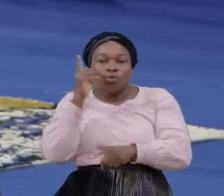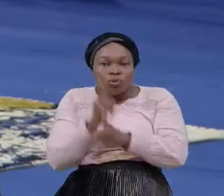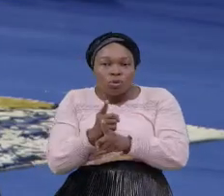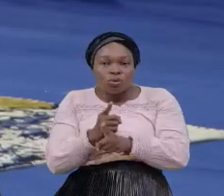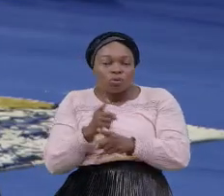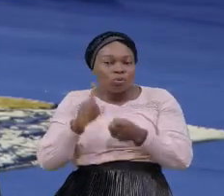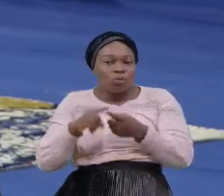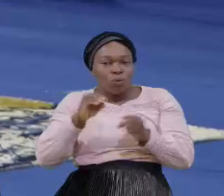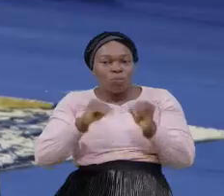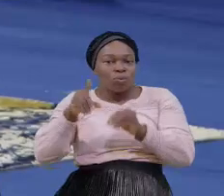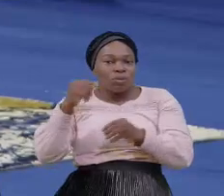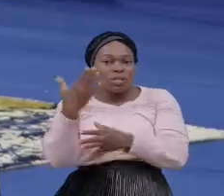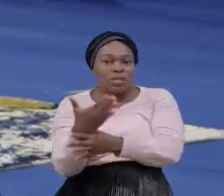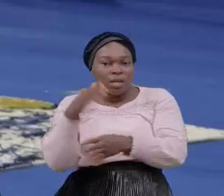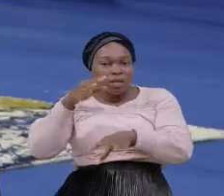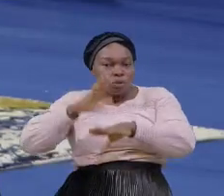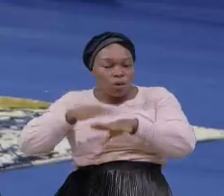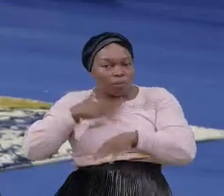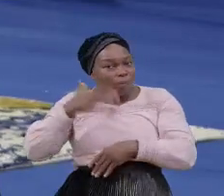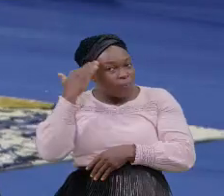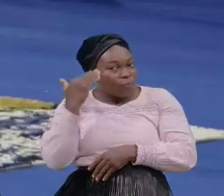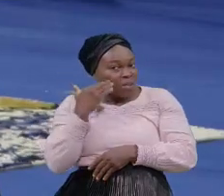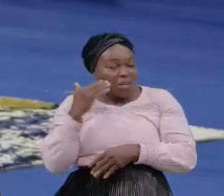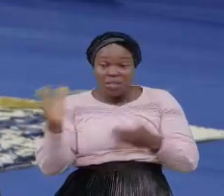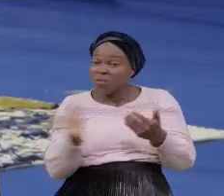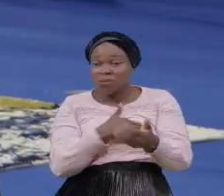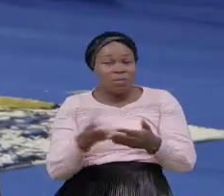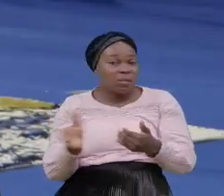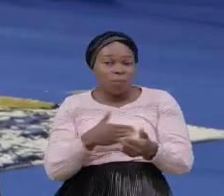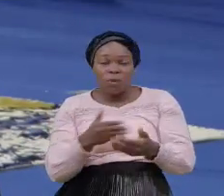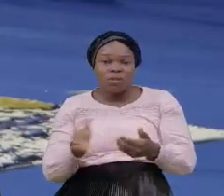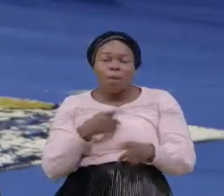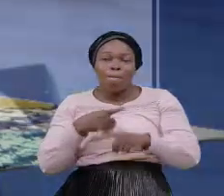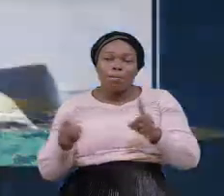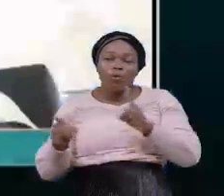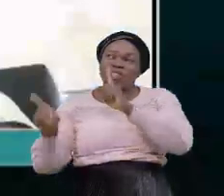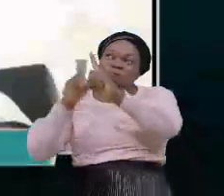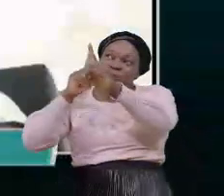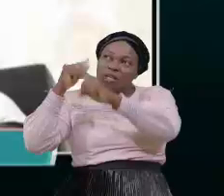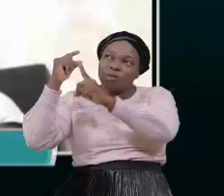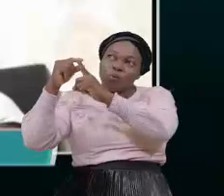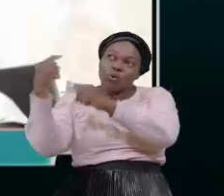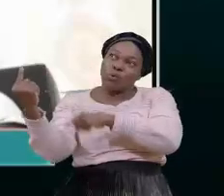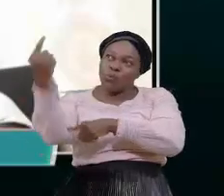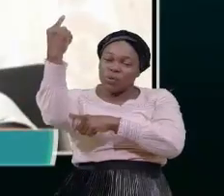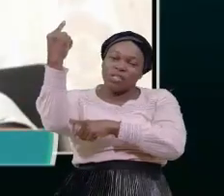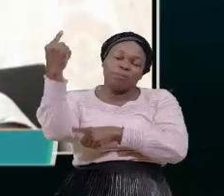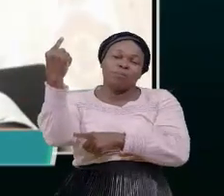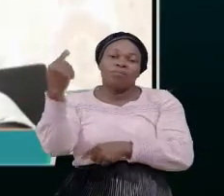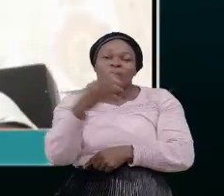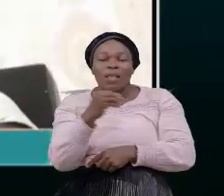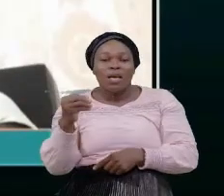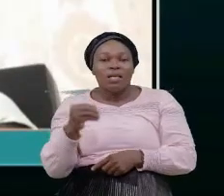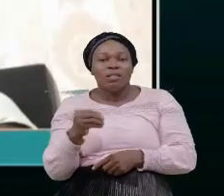the matter? He says, speak the word only. I want to see him. Let him pour a whole bottle